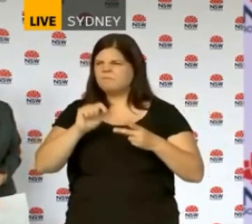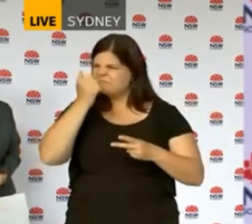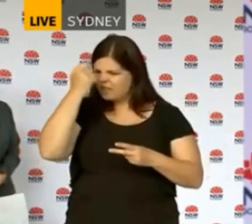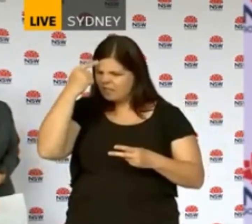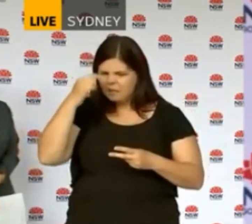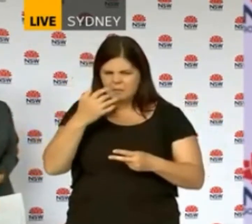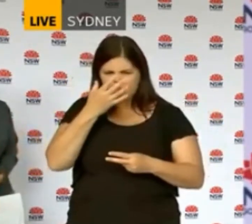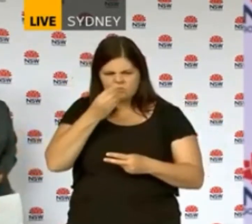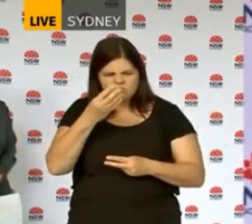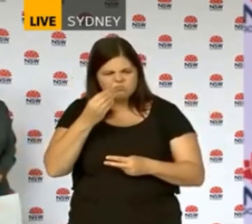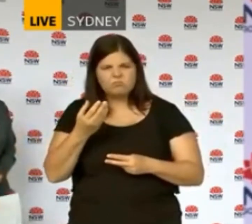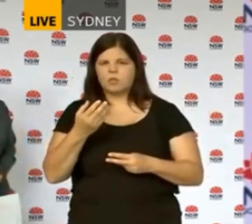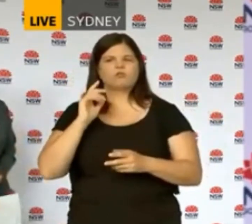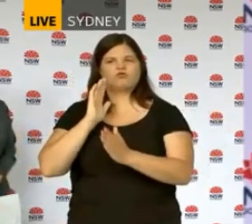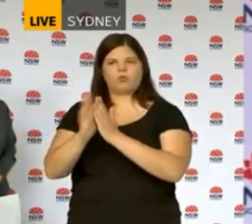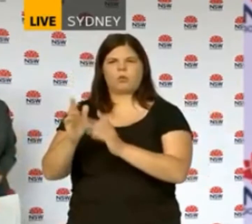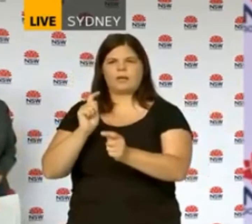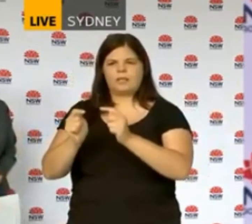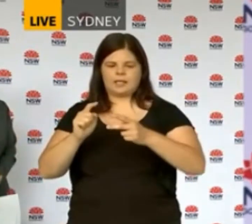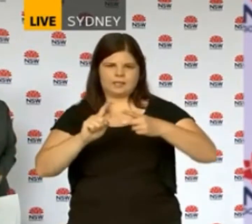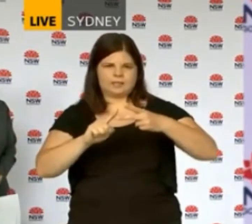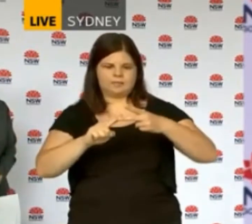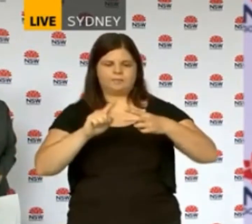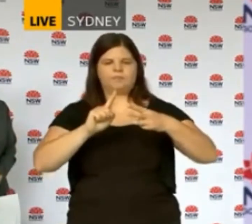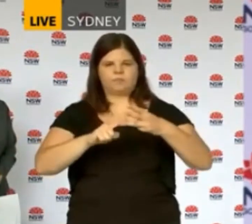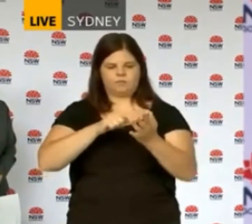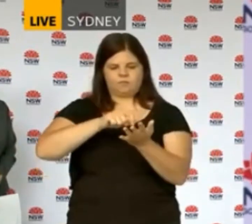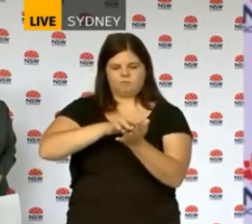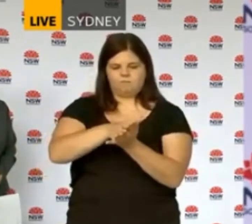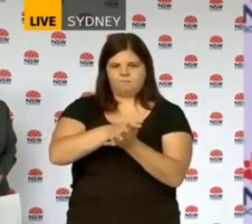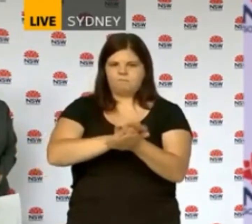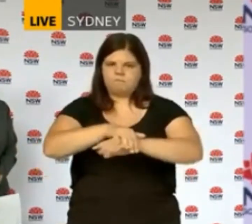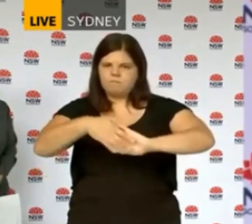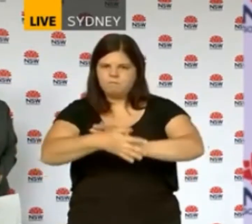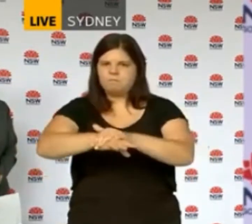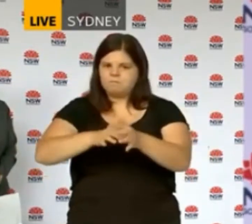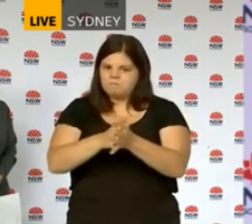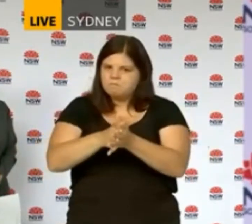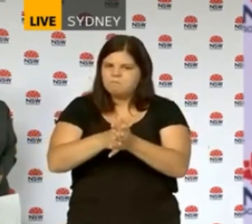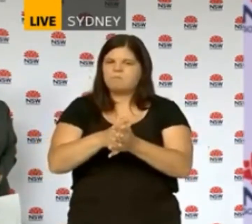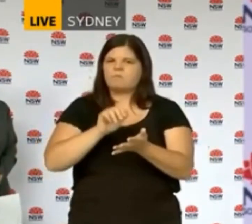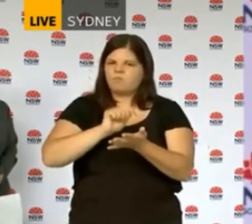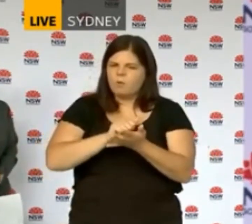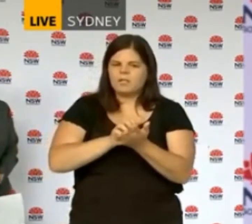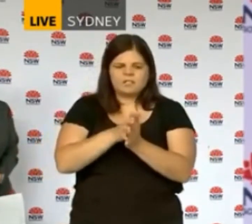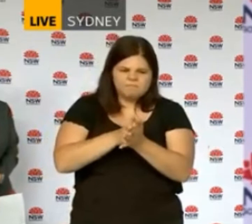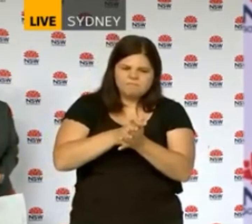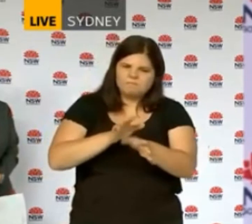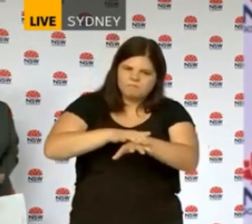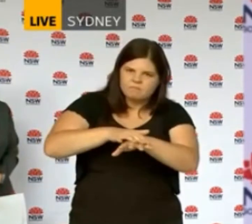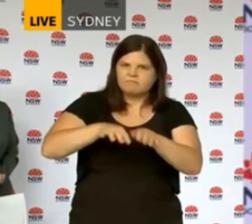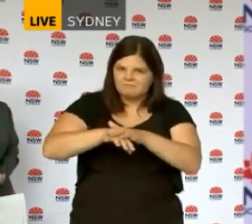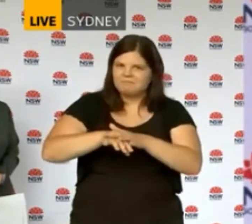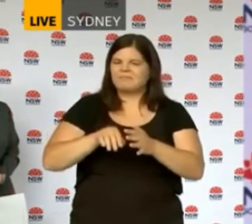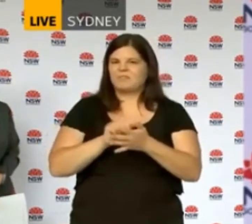flu, go and get tested immediately, and don't forget the importance of hand hygiene. Wash your hands or clean your hands like there's no